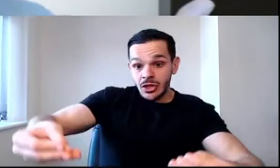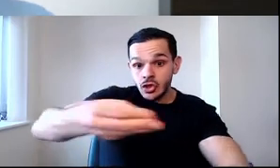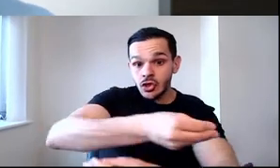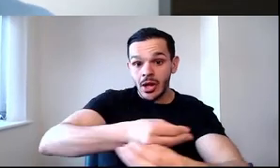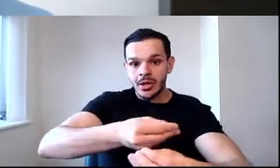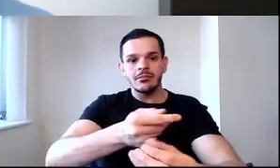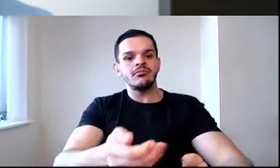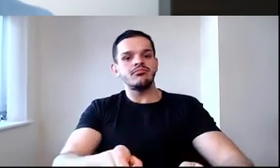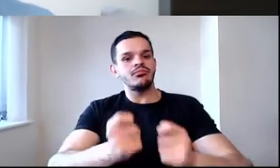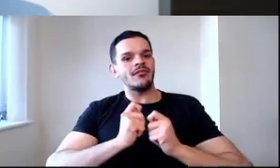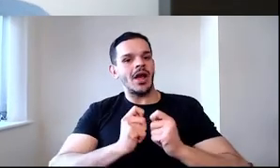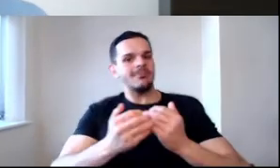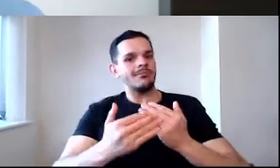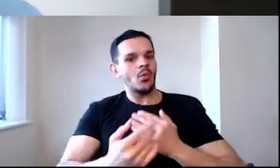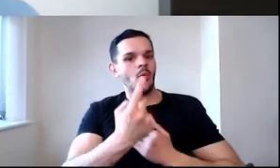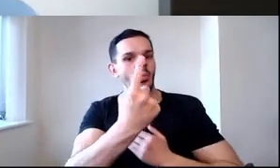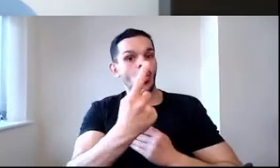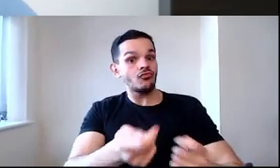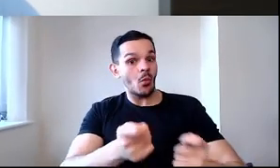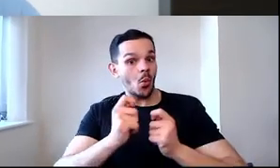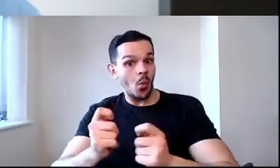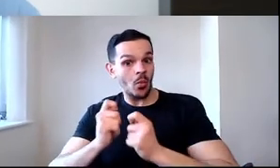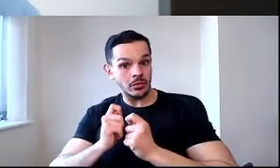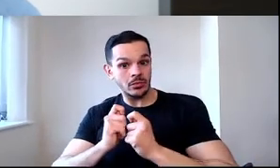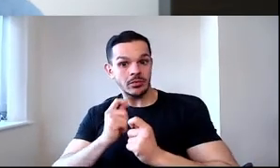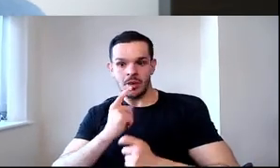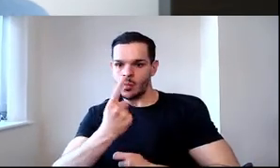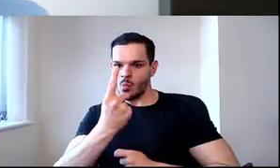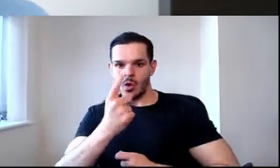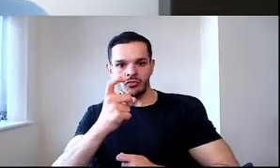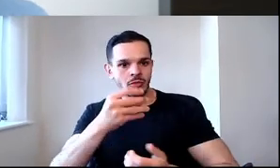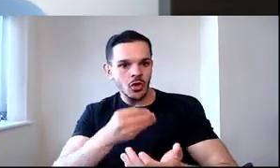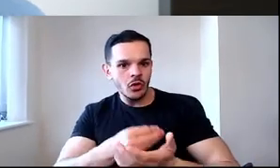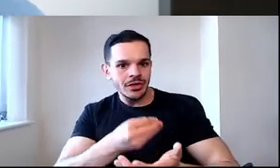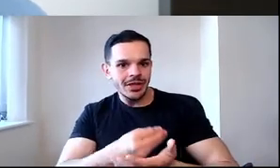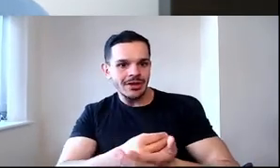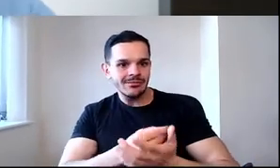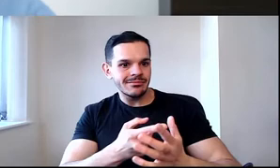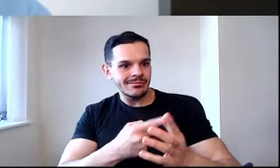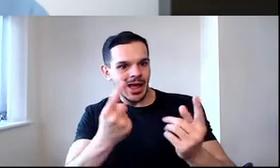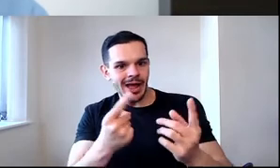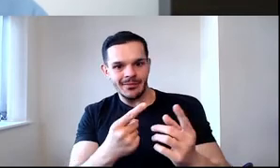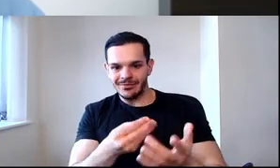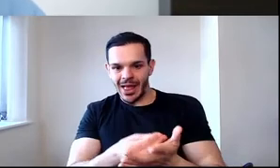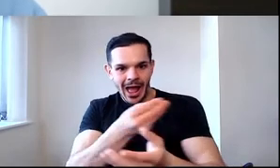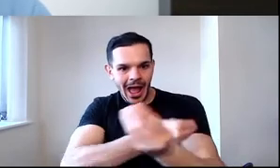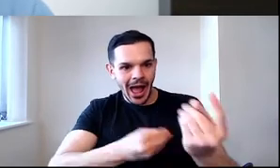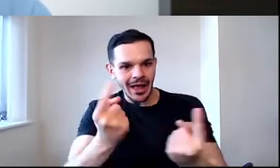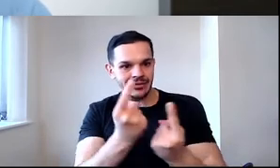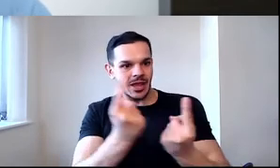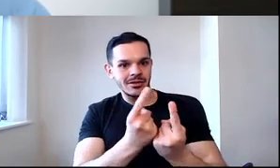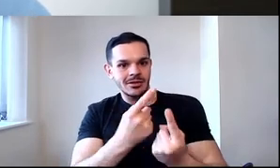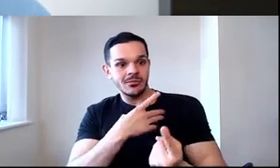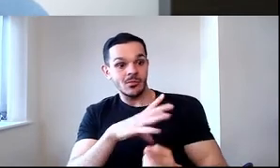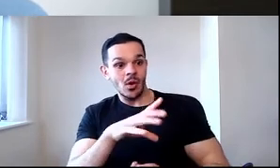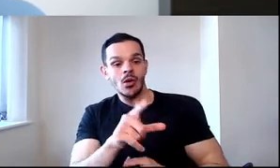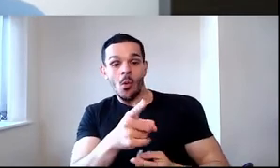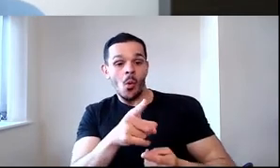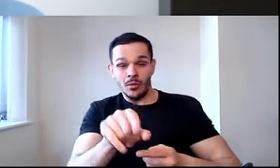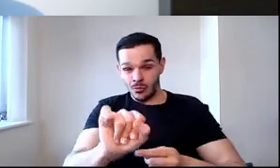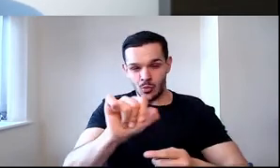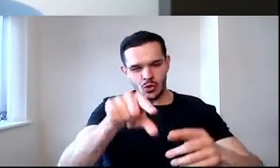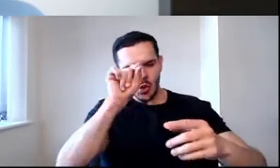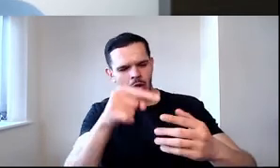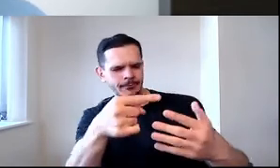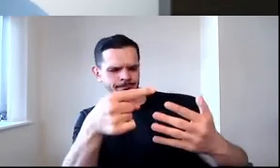could earn one crypto asset that they've actually put in, or a different one that they actually want. The demand is there for